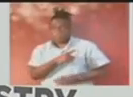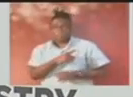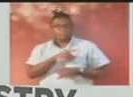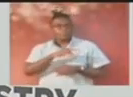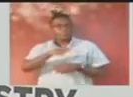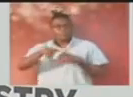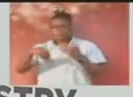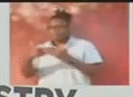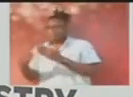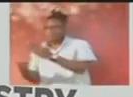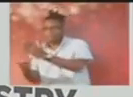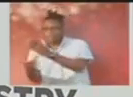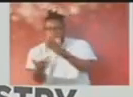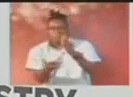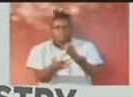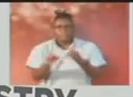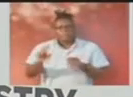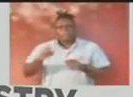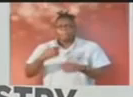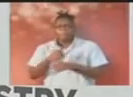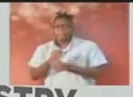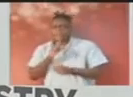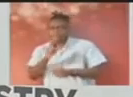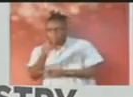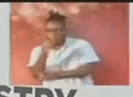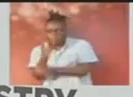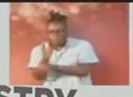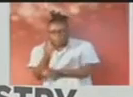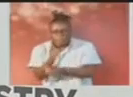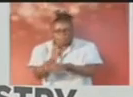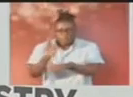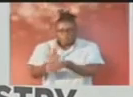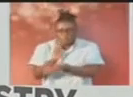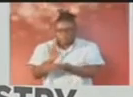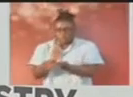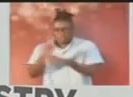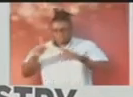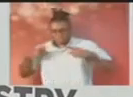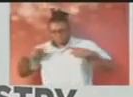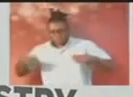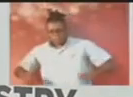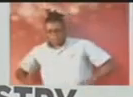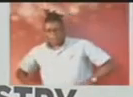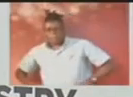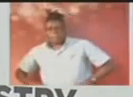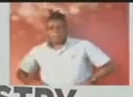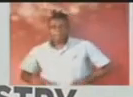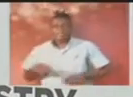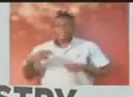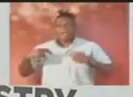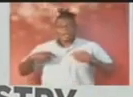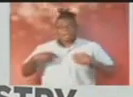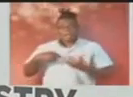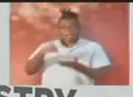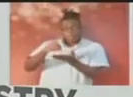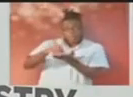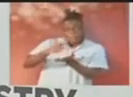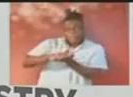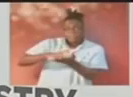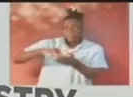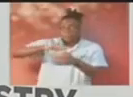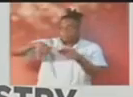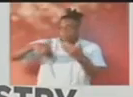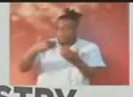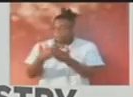for Pharmaceuticals for Human Use. So there's a common technical document that is used by countries all over the world